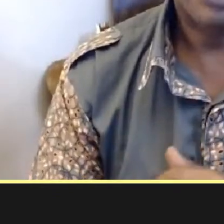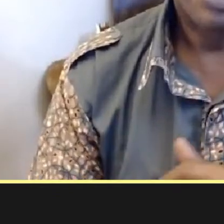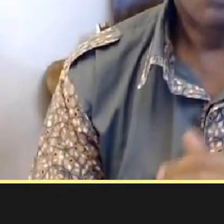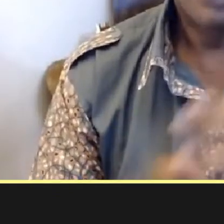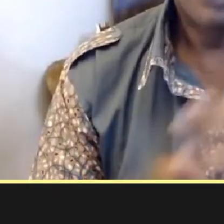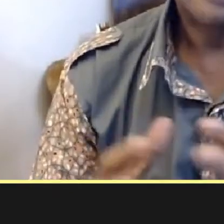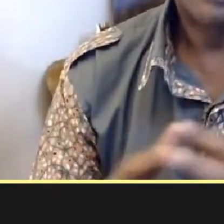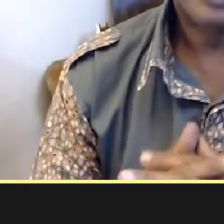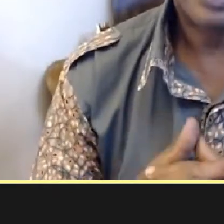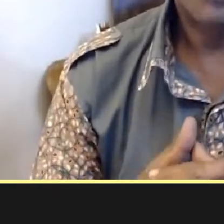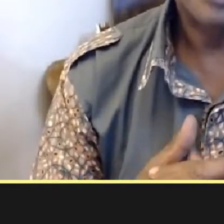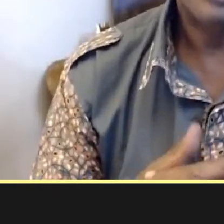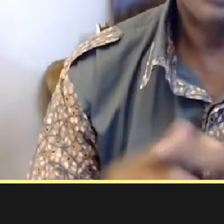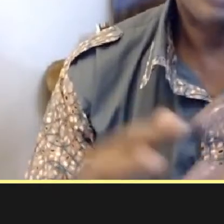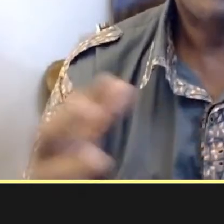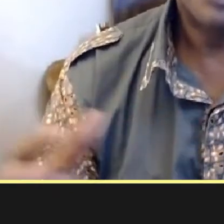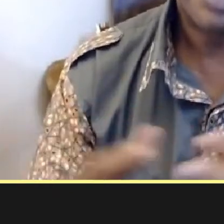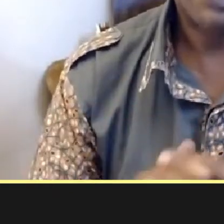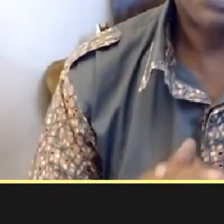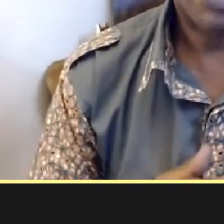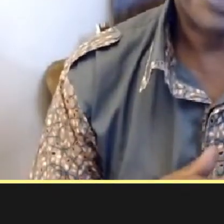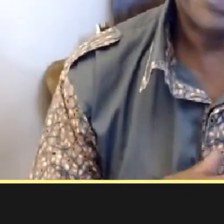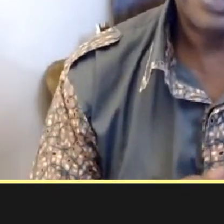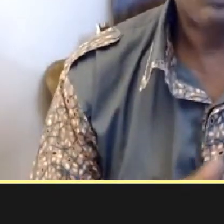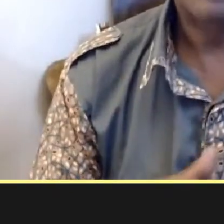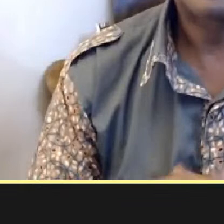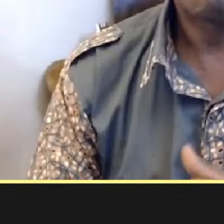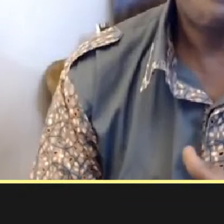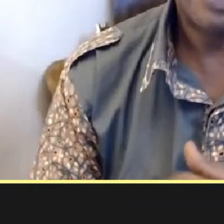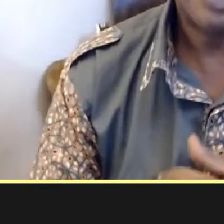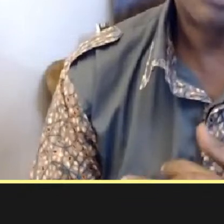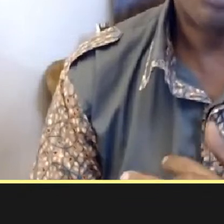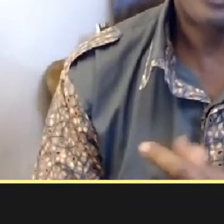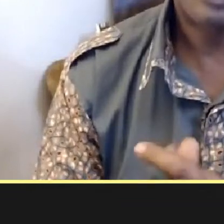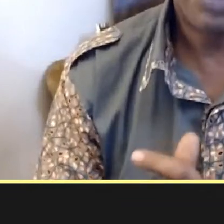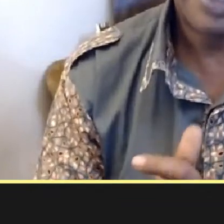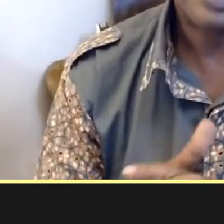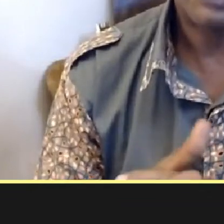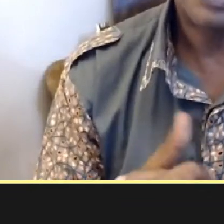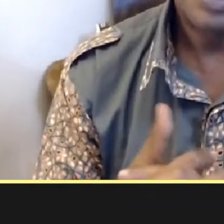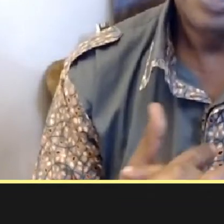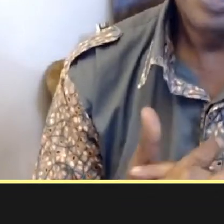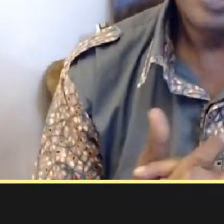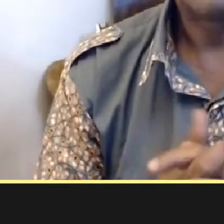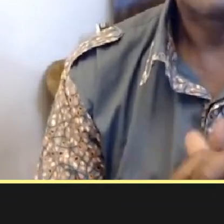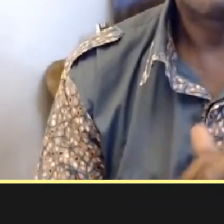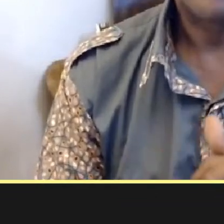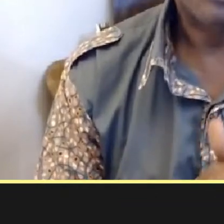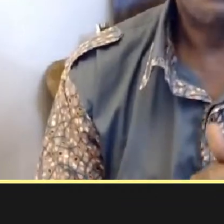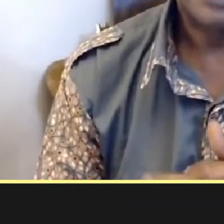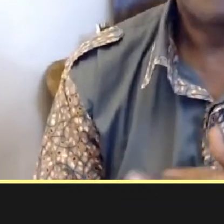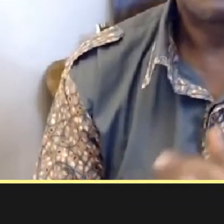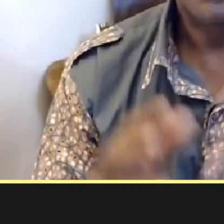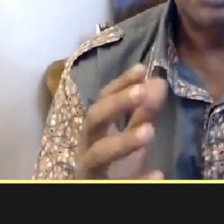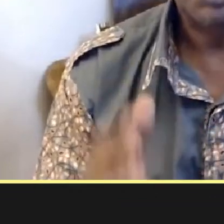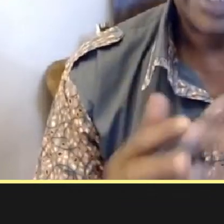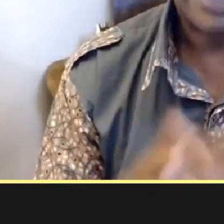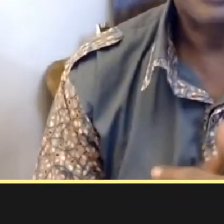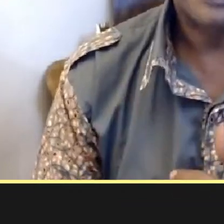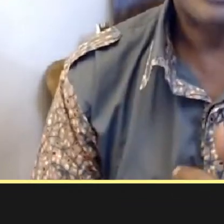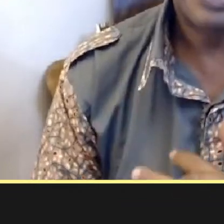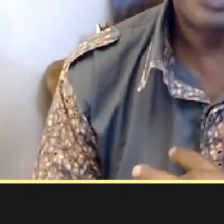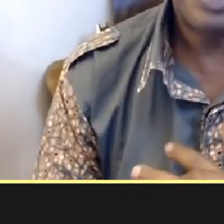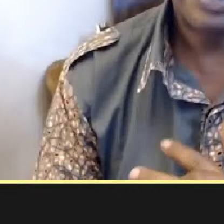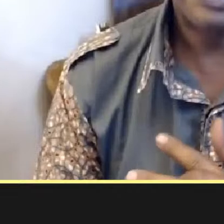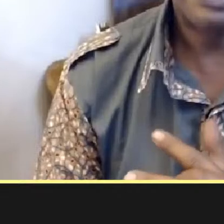Association. We have covered all the counties, and we have county scouts coordinators who are doing a marvelous job. Thank you, Kenya Scouts. And we are extremely happy because we were